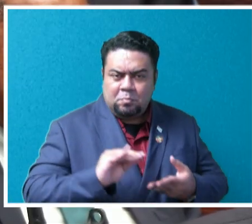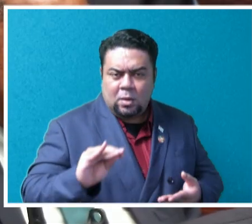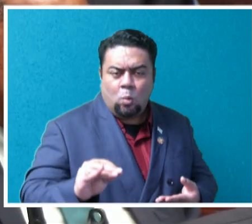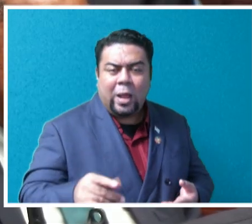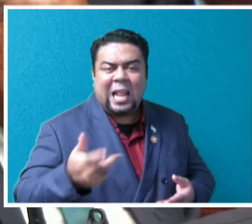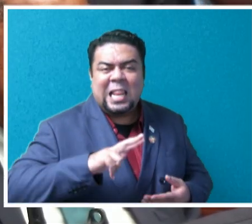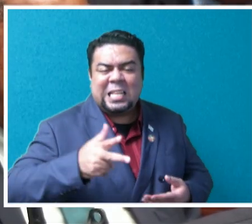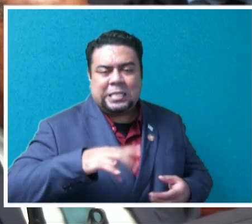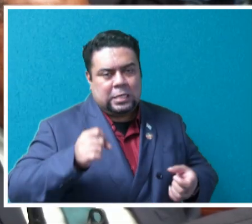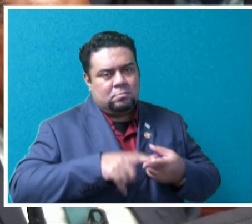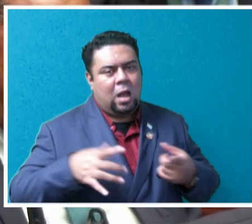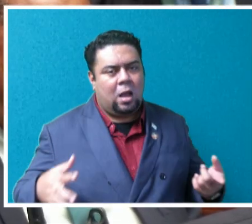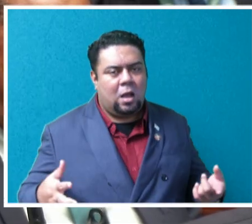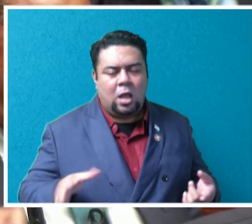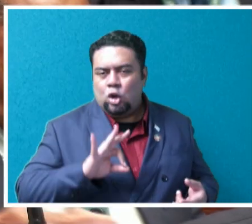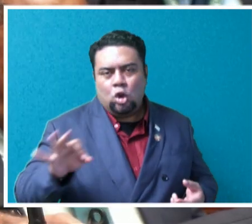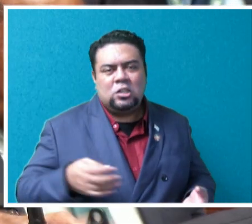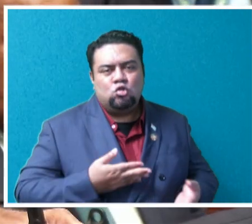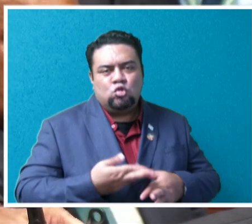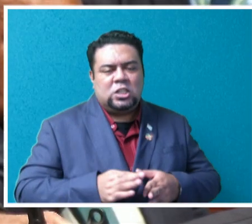expire and are not renewed.